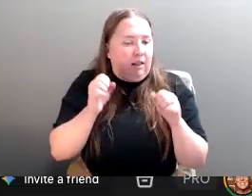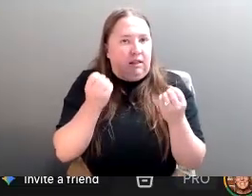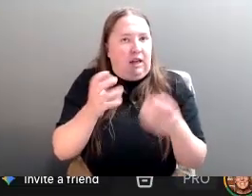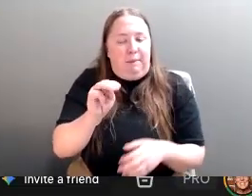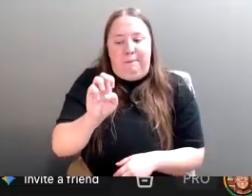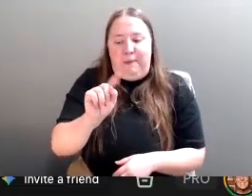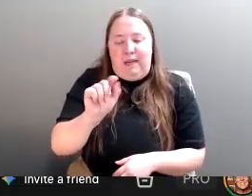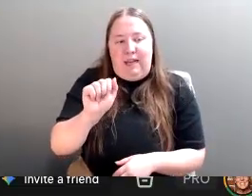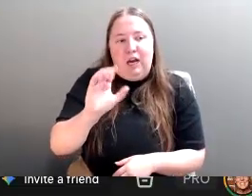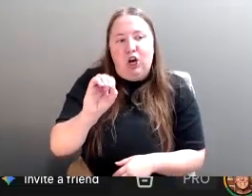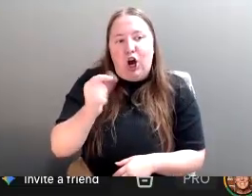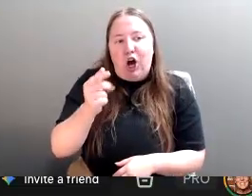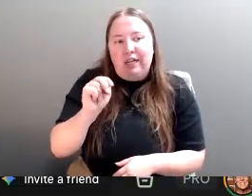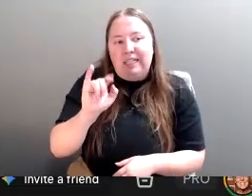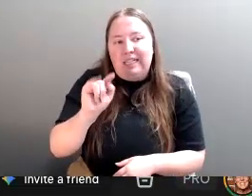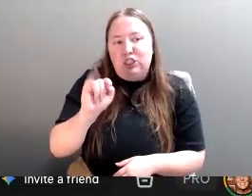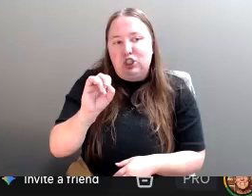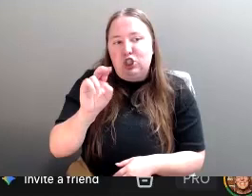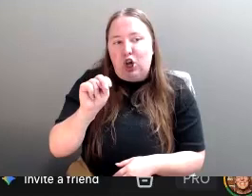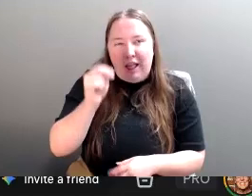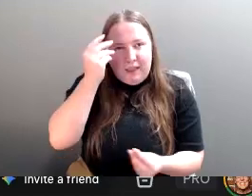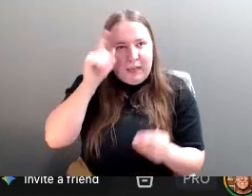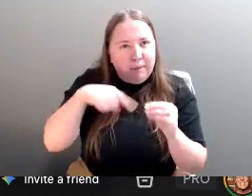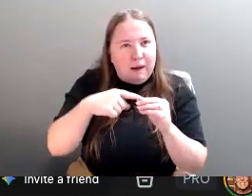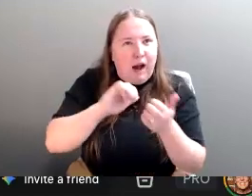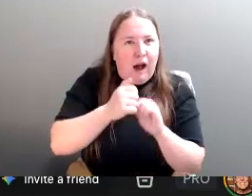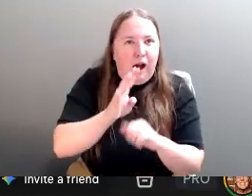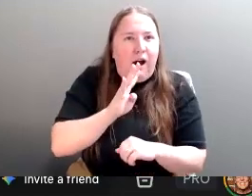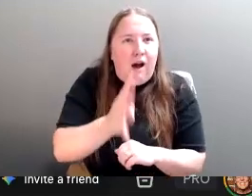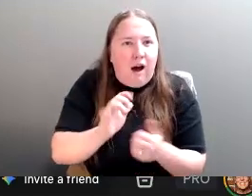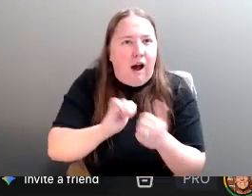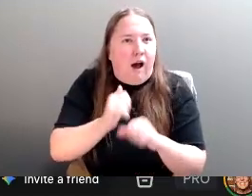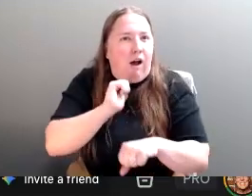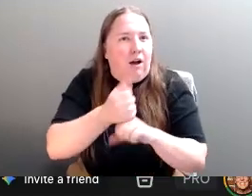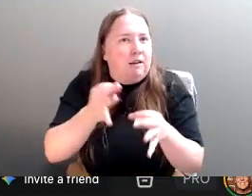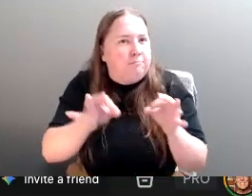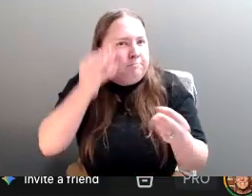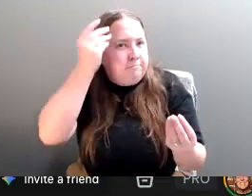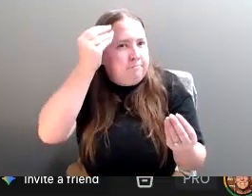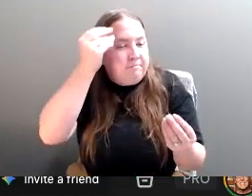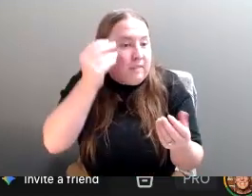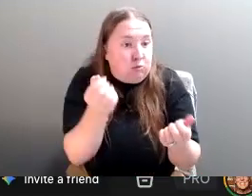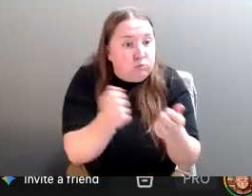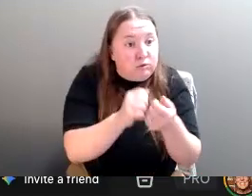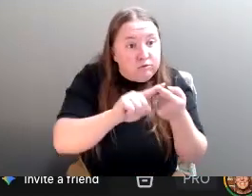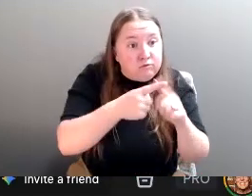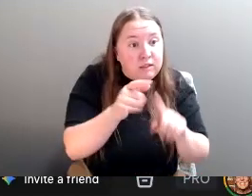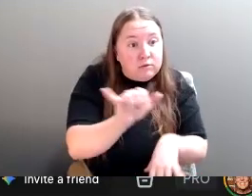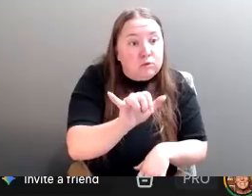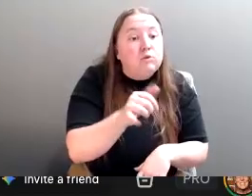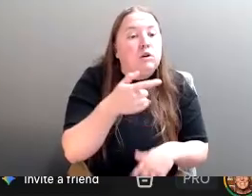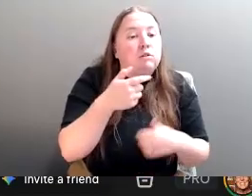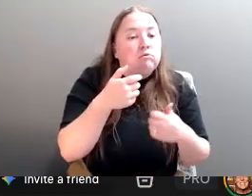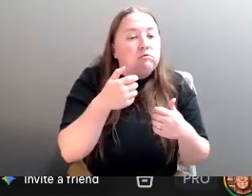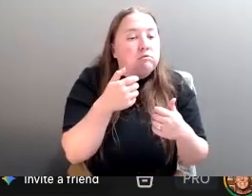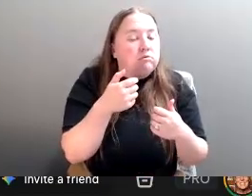lot of really thinking about, what I'm gonna say, how I'm gonna say it, how to formulate this, and even with friends, just